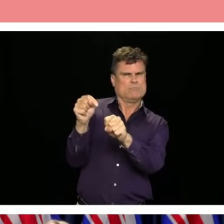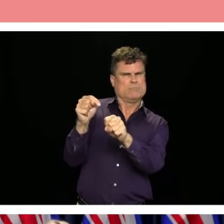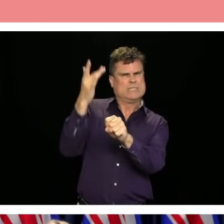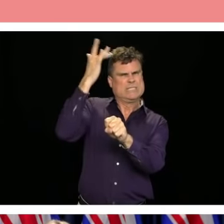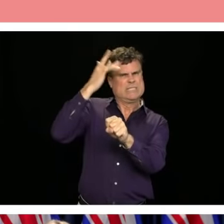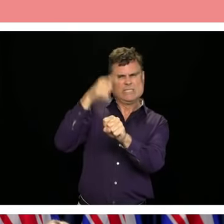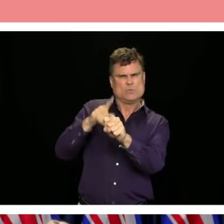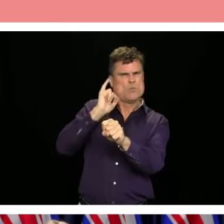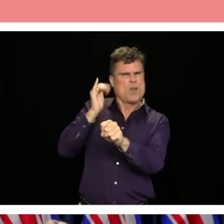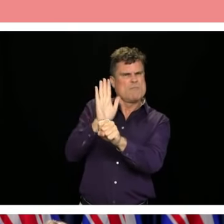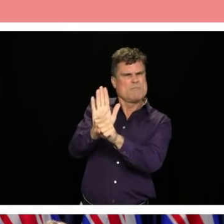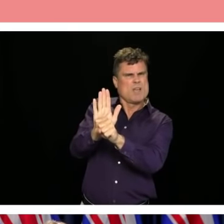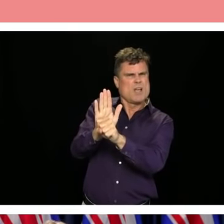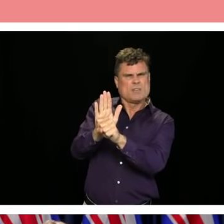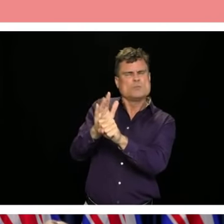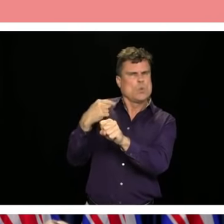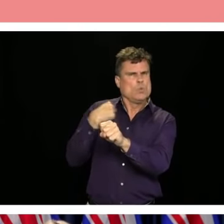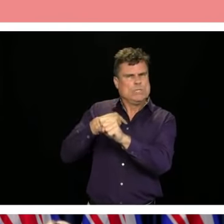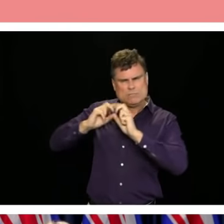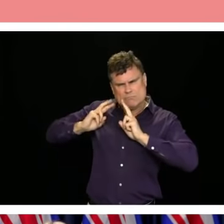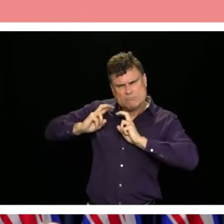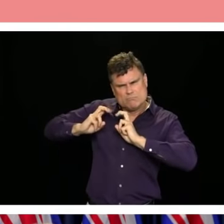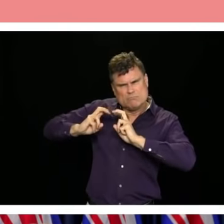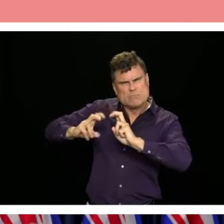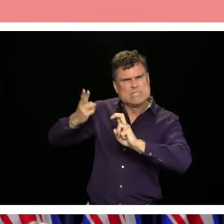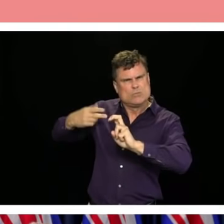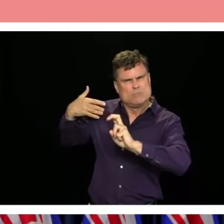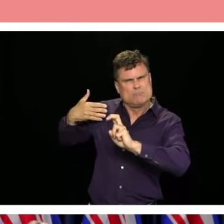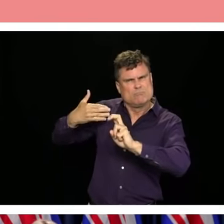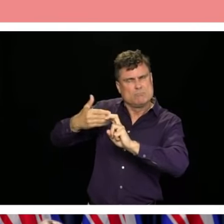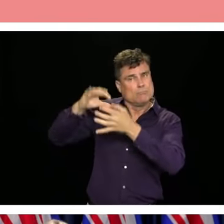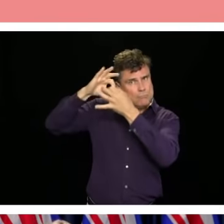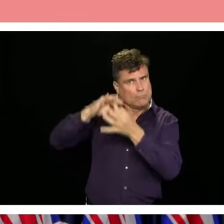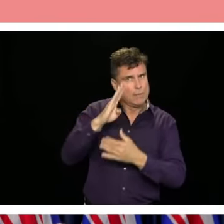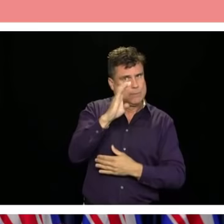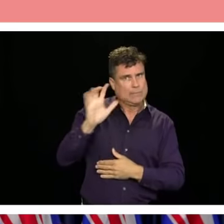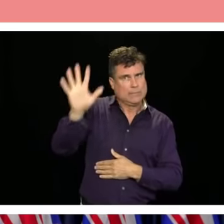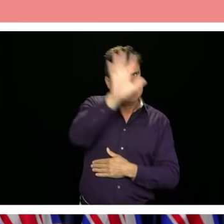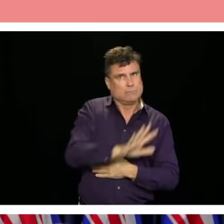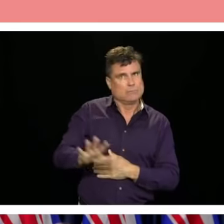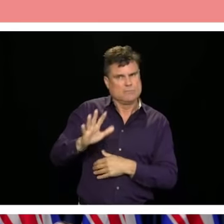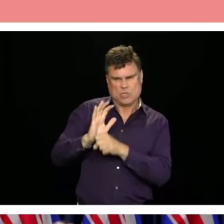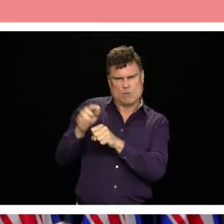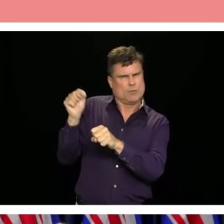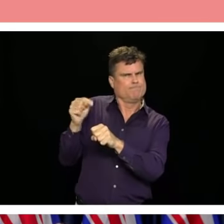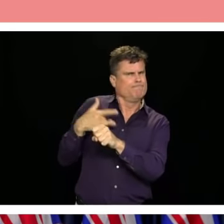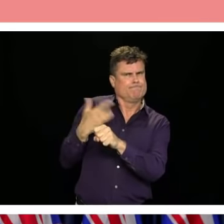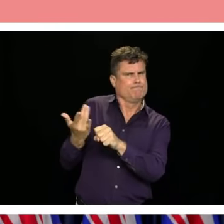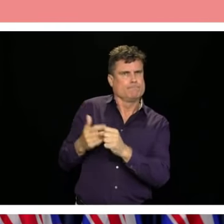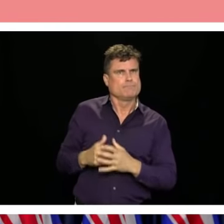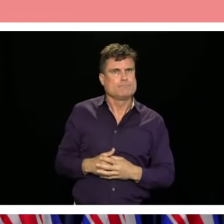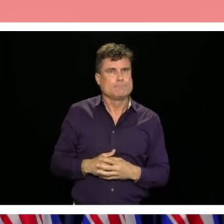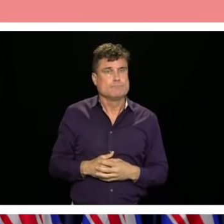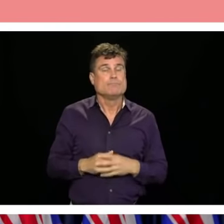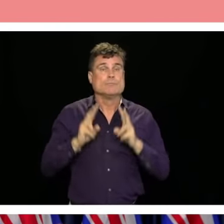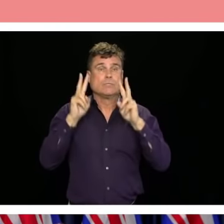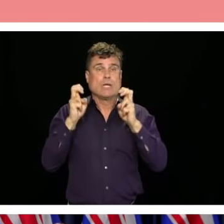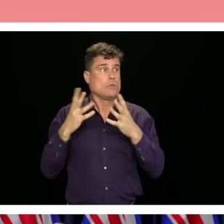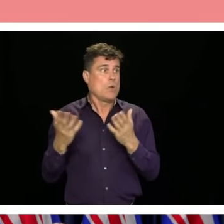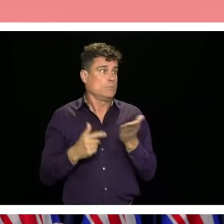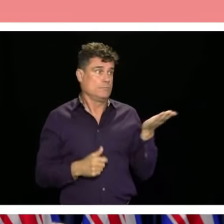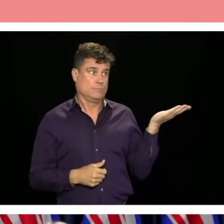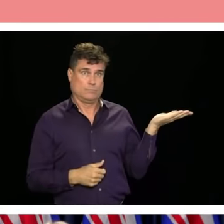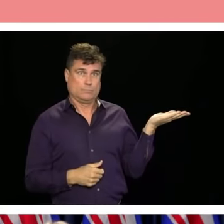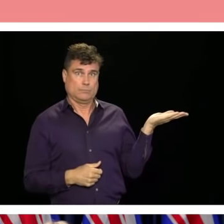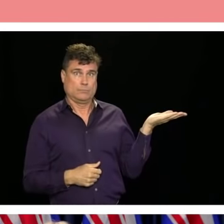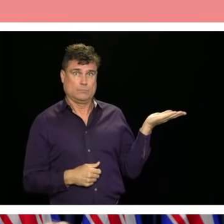I'm just trying to get myself organized here so I can see the slides. All right. So we've entitled this How and Where